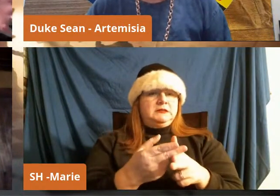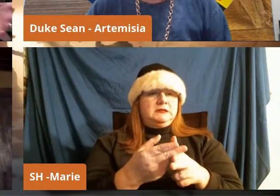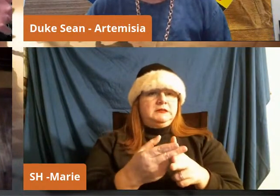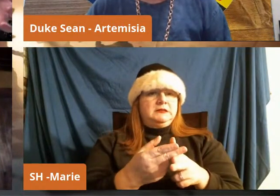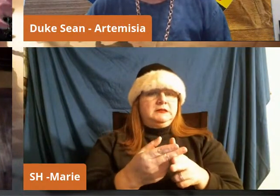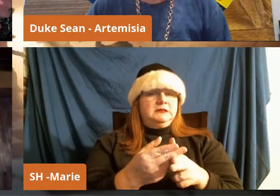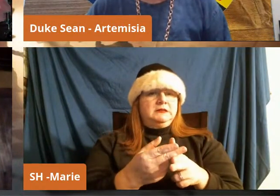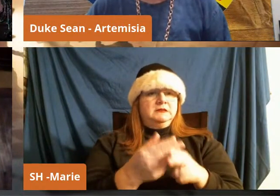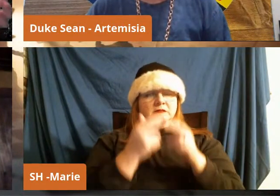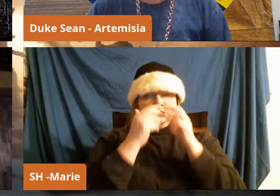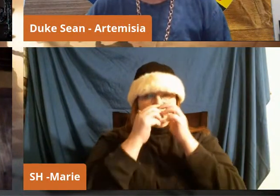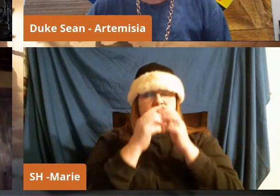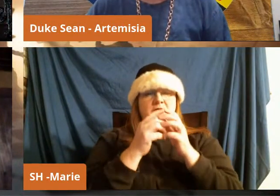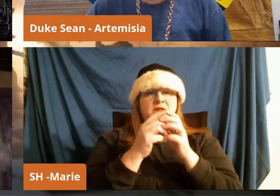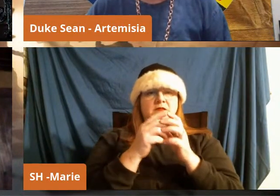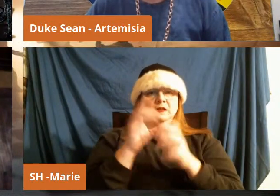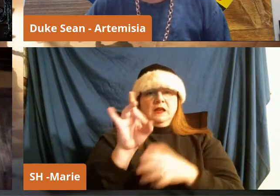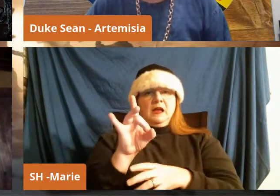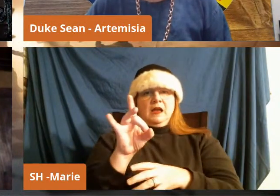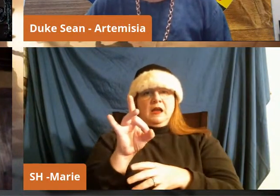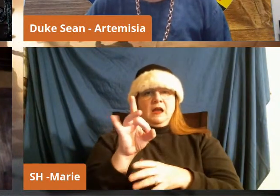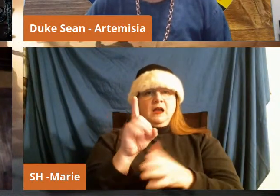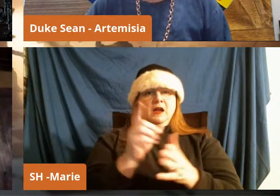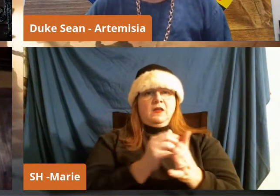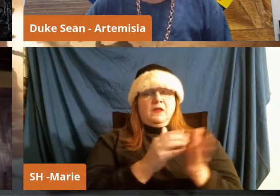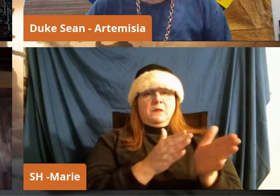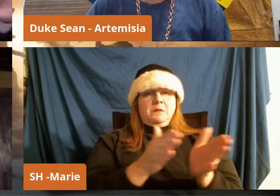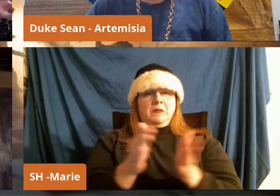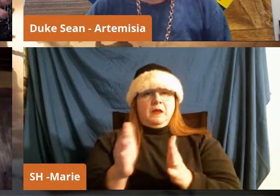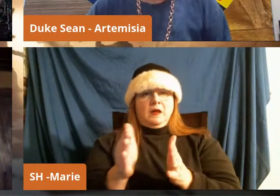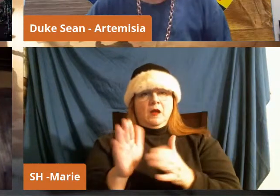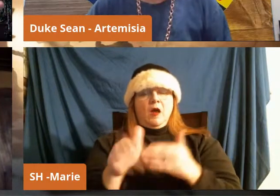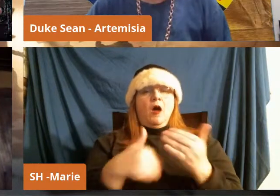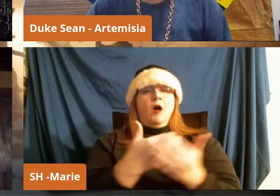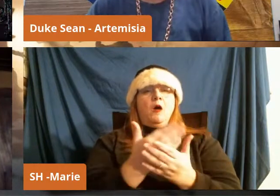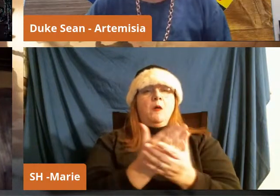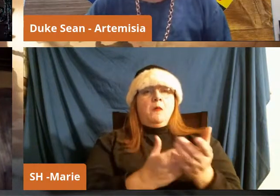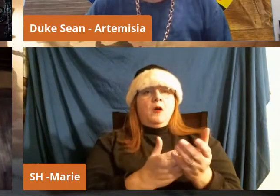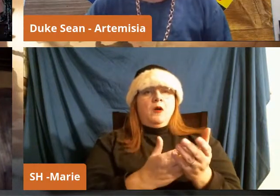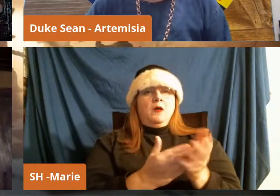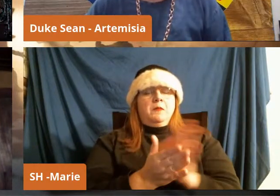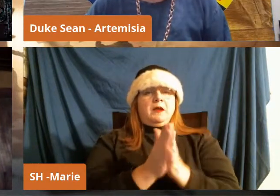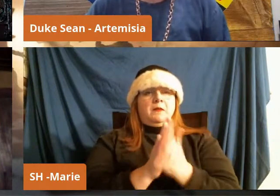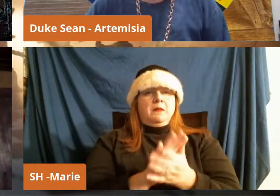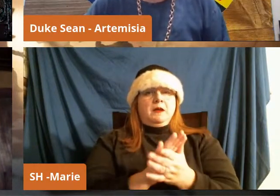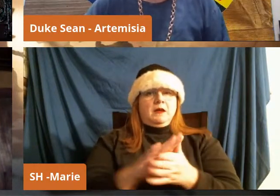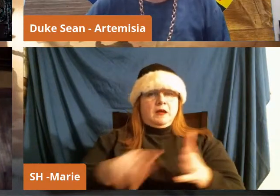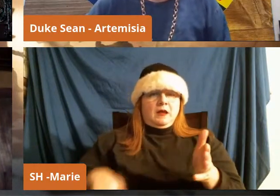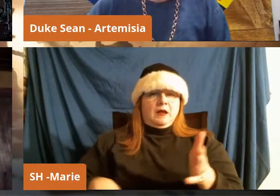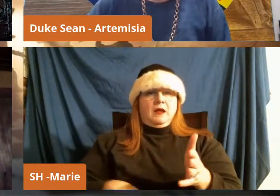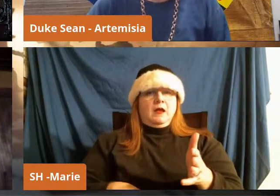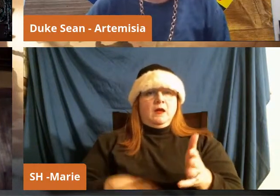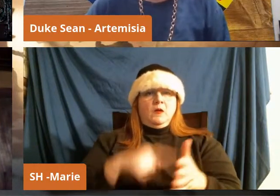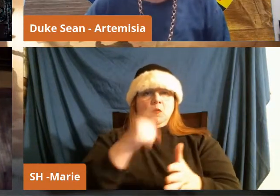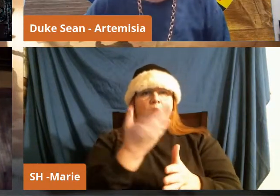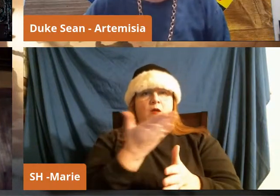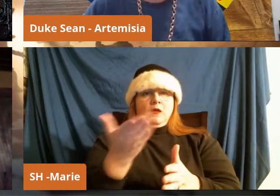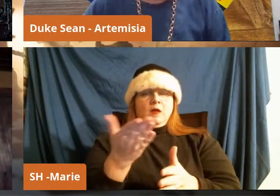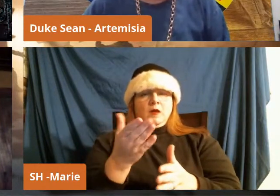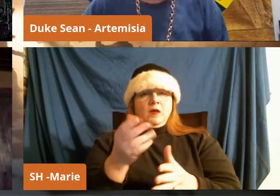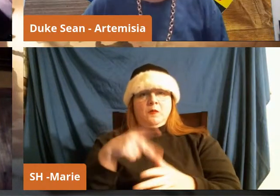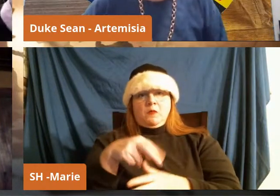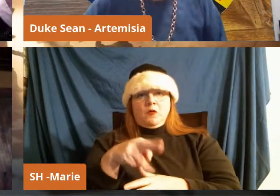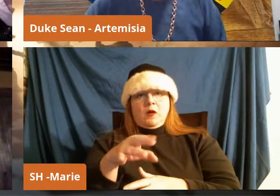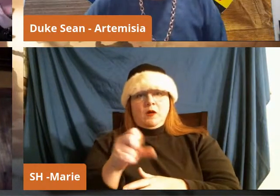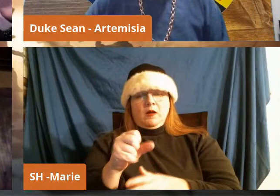we have eight shows that we're planning that are sort of all part of being a knight, right? Which is that only one of them is prowess, so